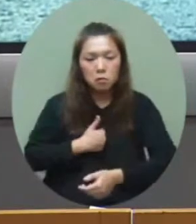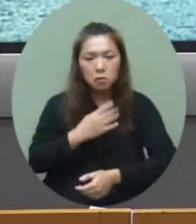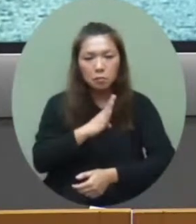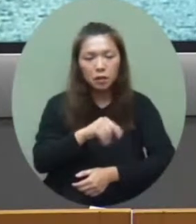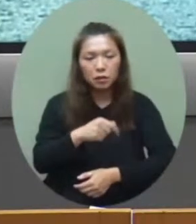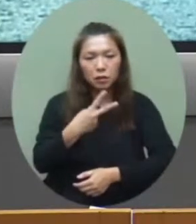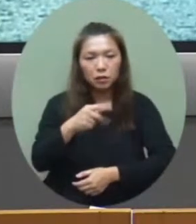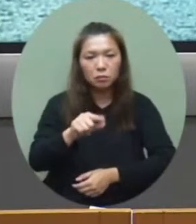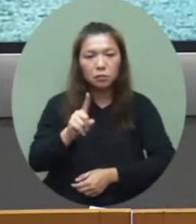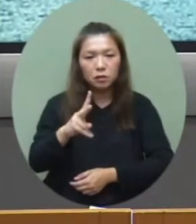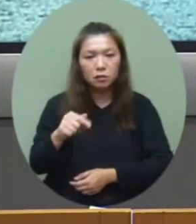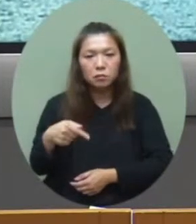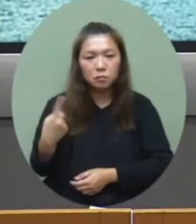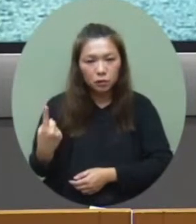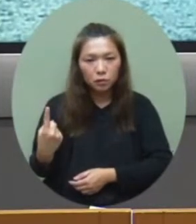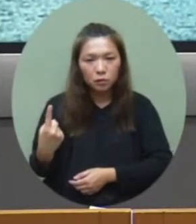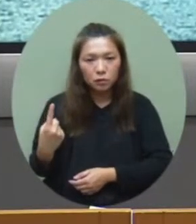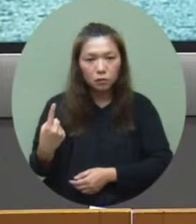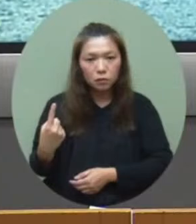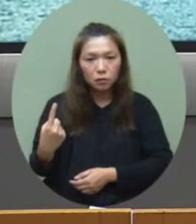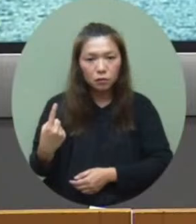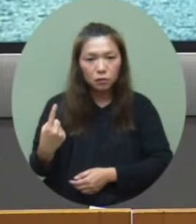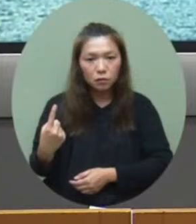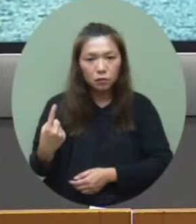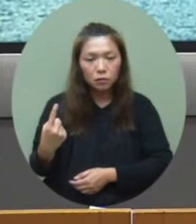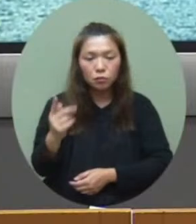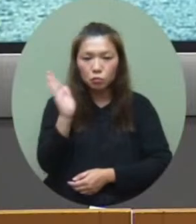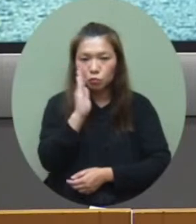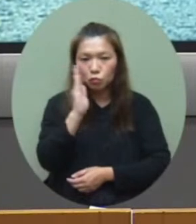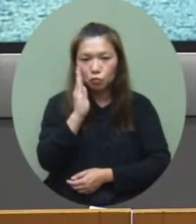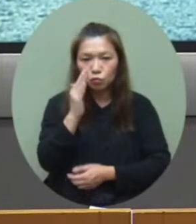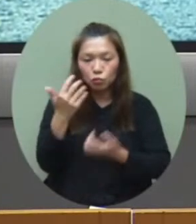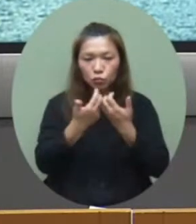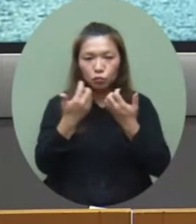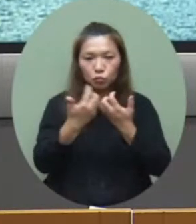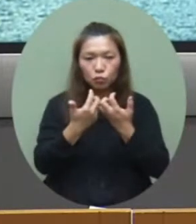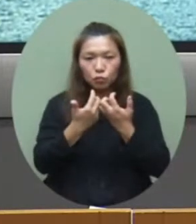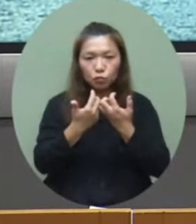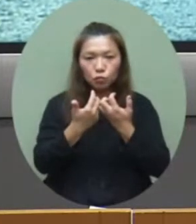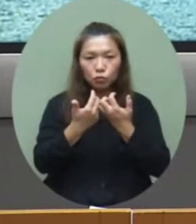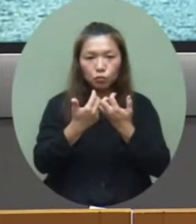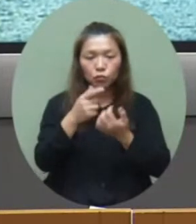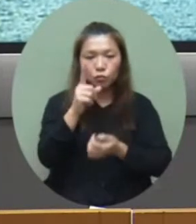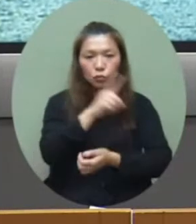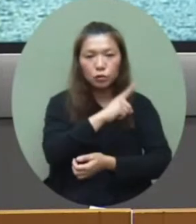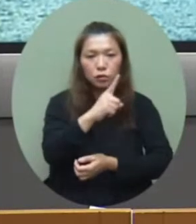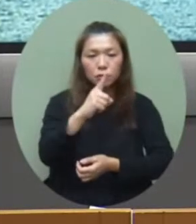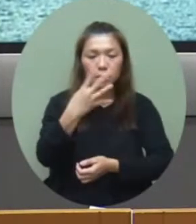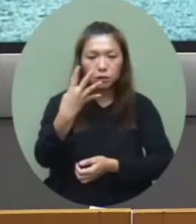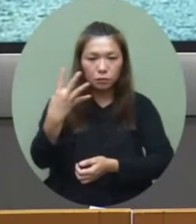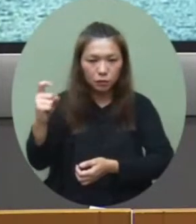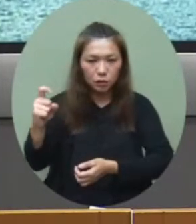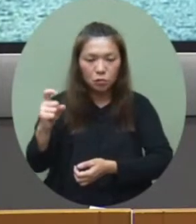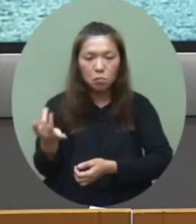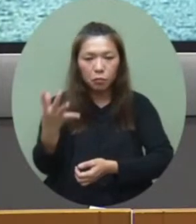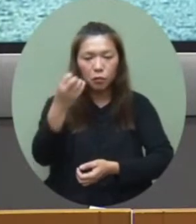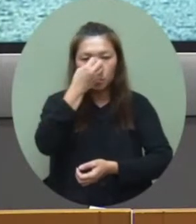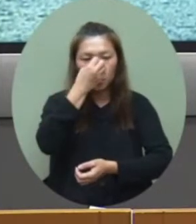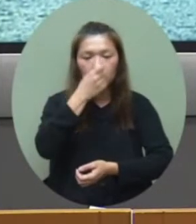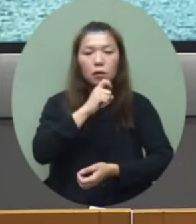July, for suspected BA.2.12.1 cases, roughly, we've